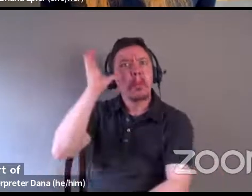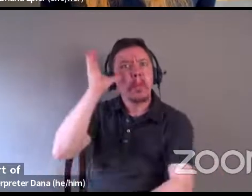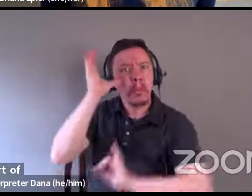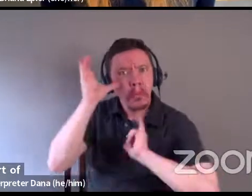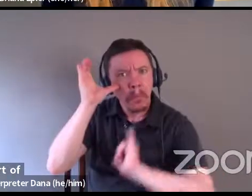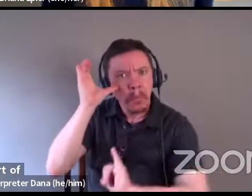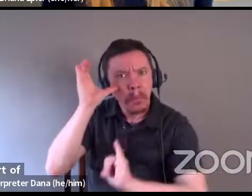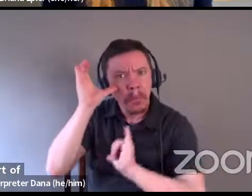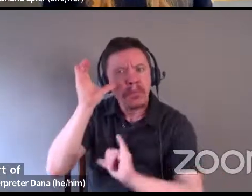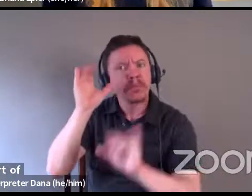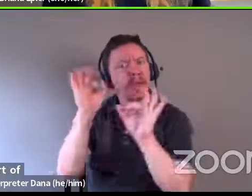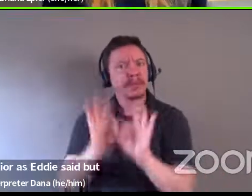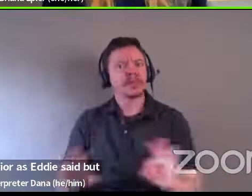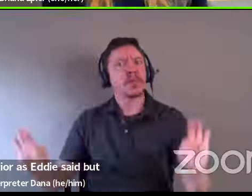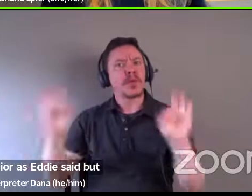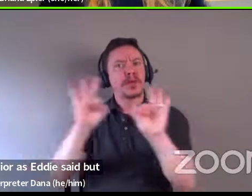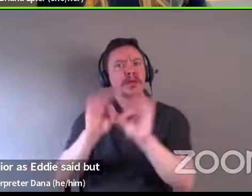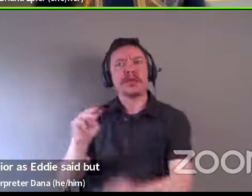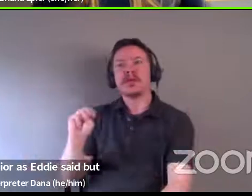It's important.